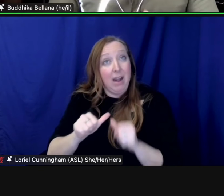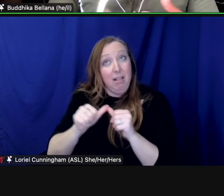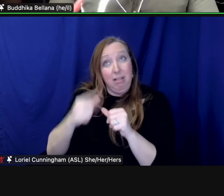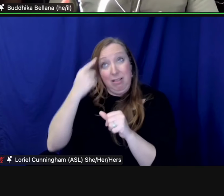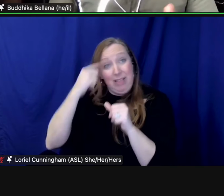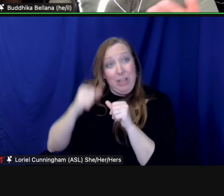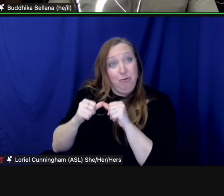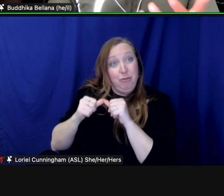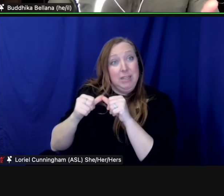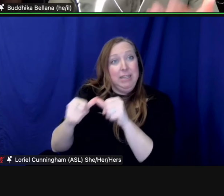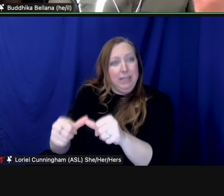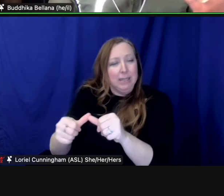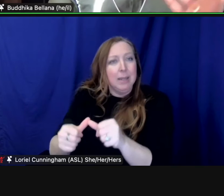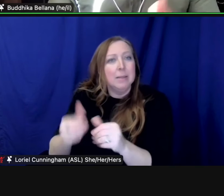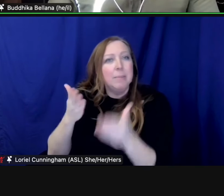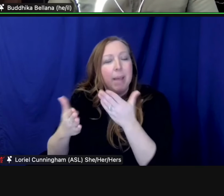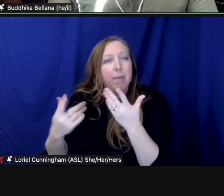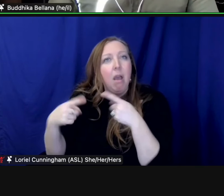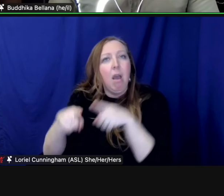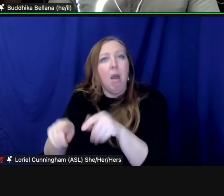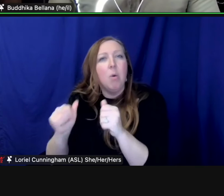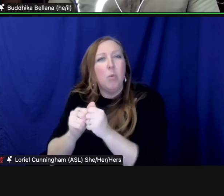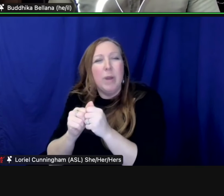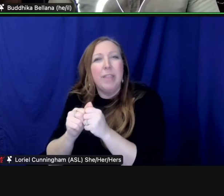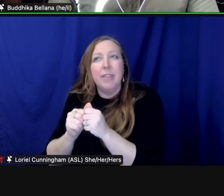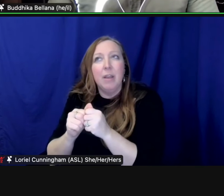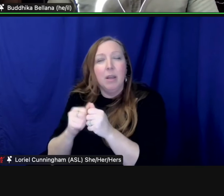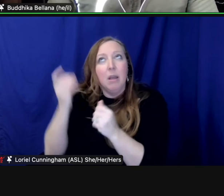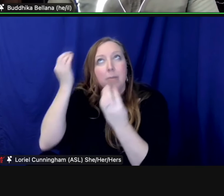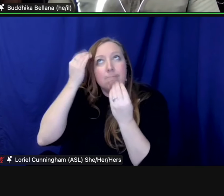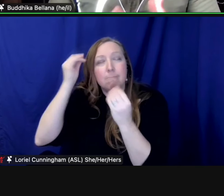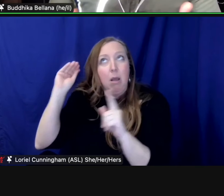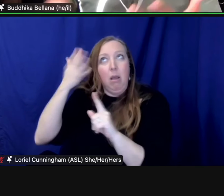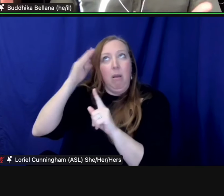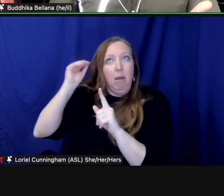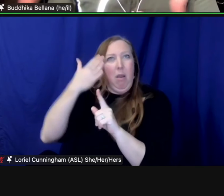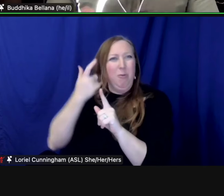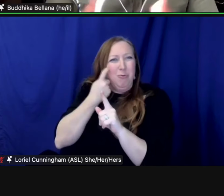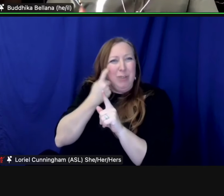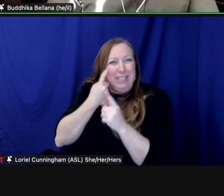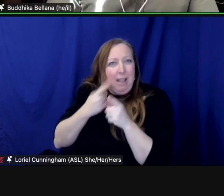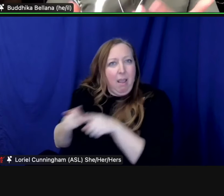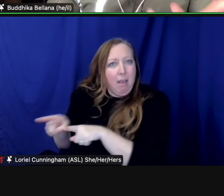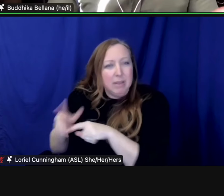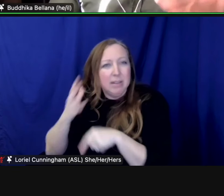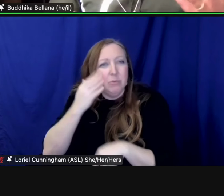of the replay of recently encoded past experiences. And similarly,